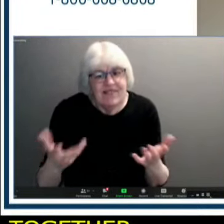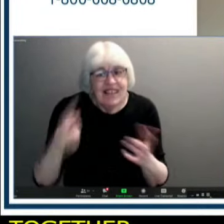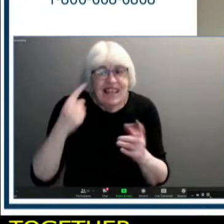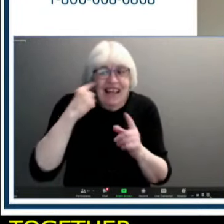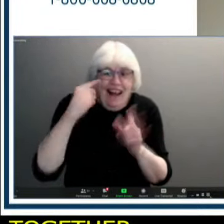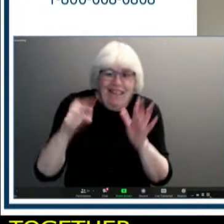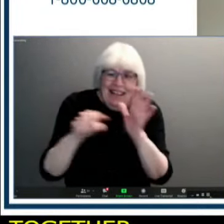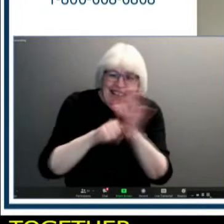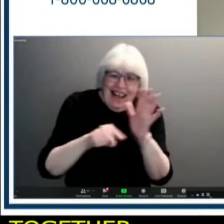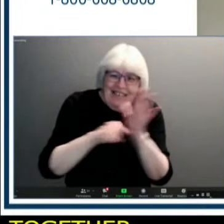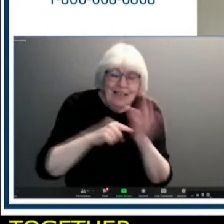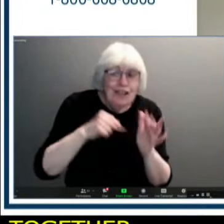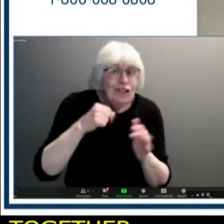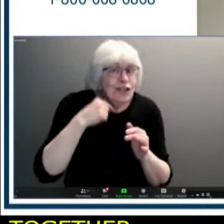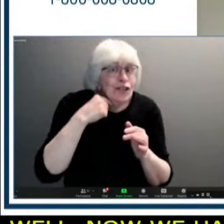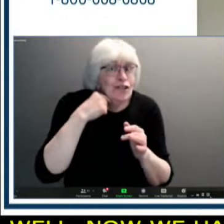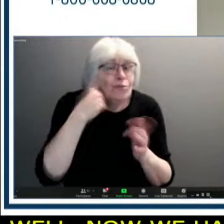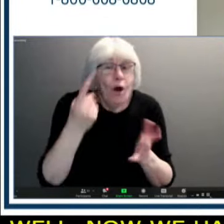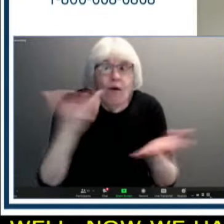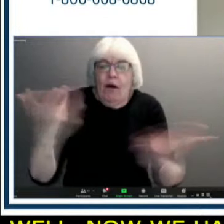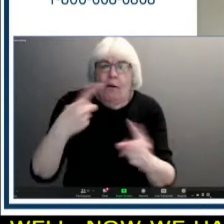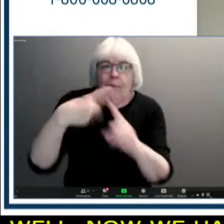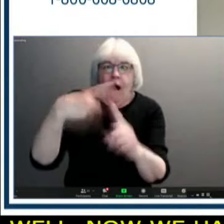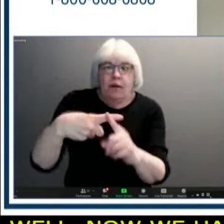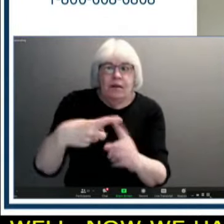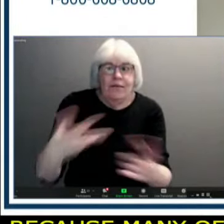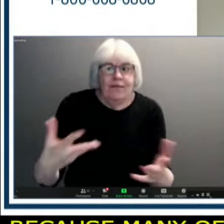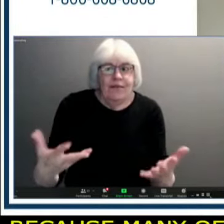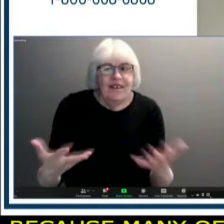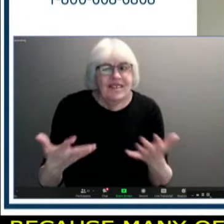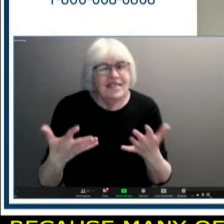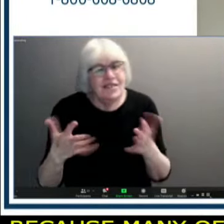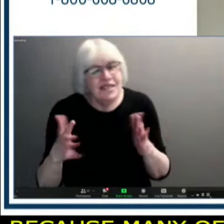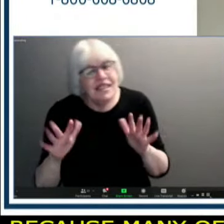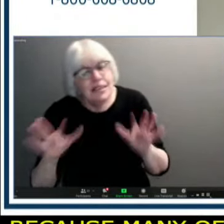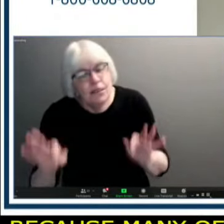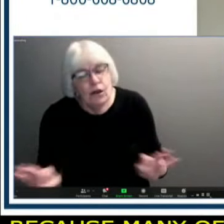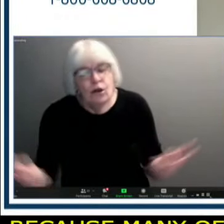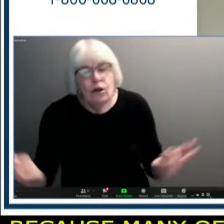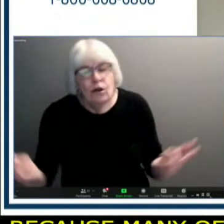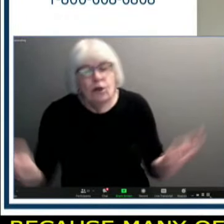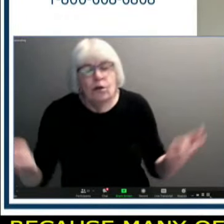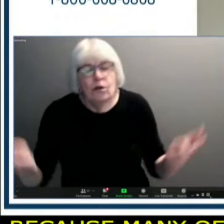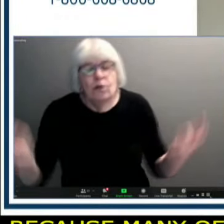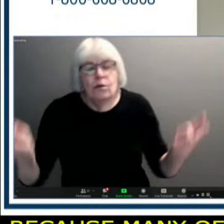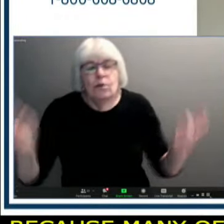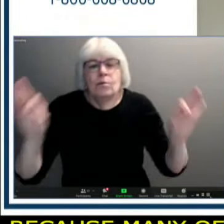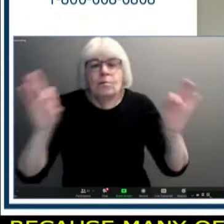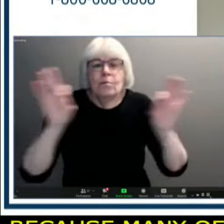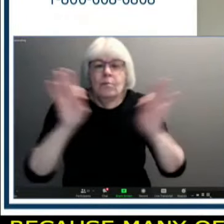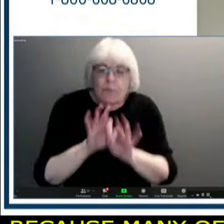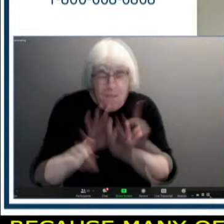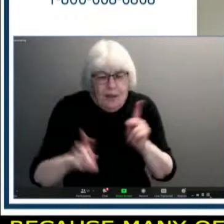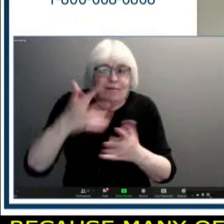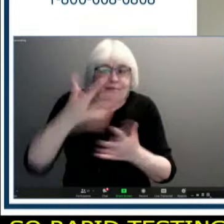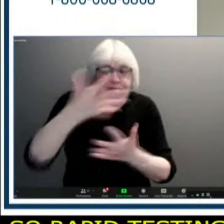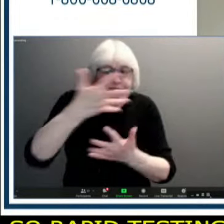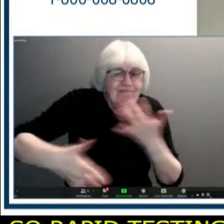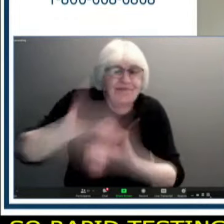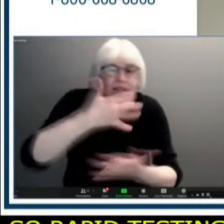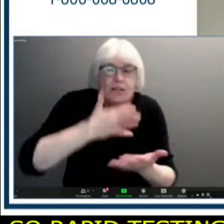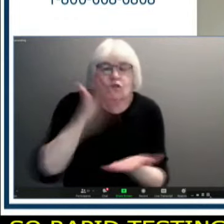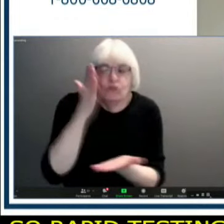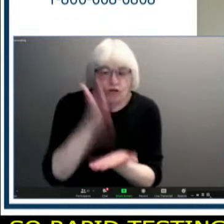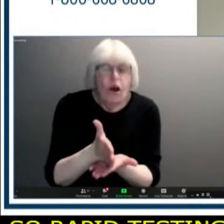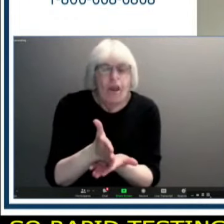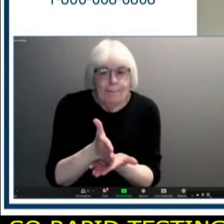rapid testing has its place, but it's critically important that people stop their social activities as much as possible. Do not